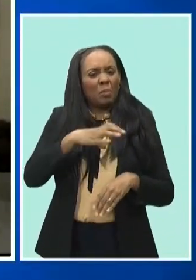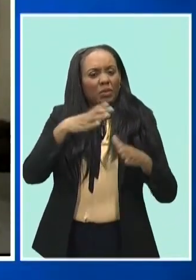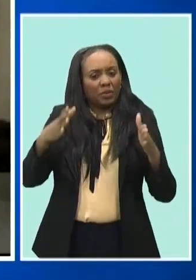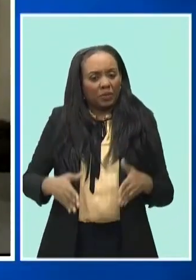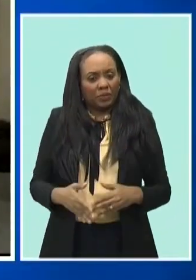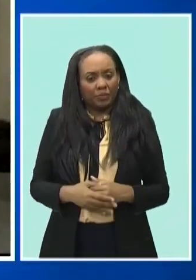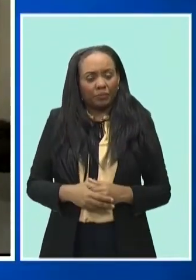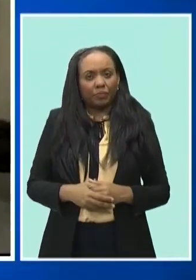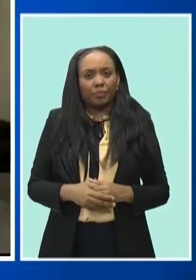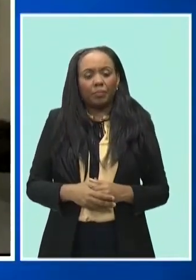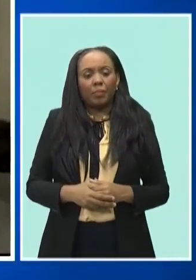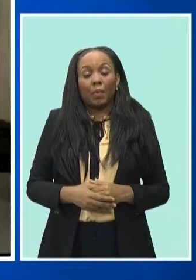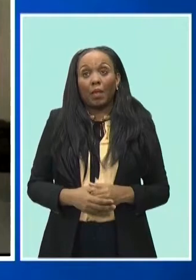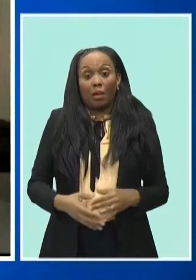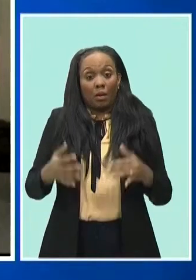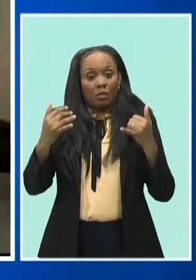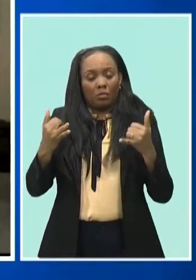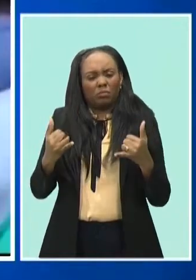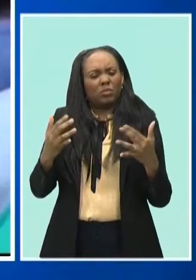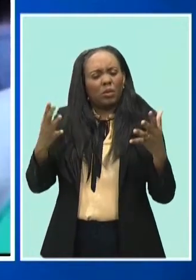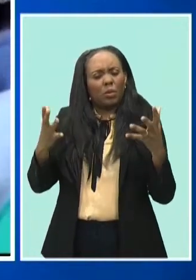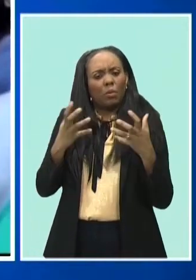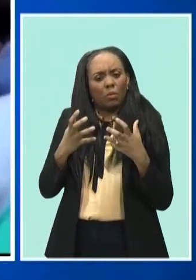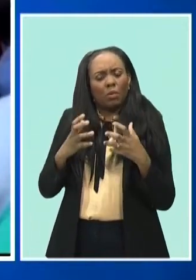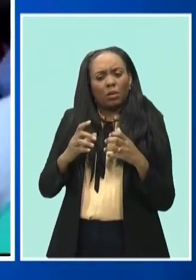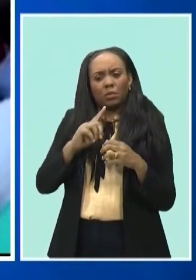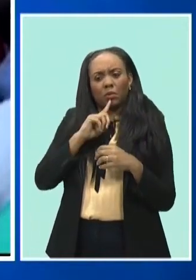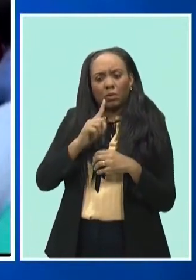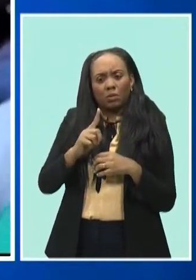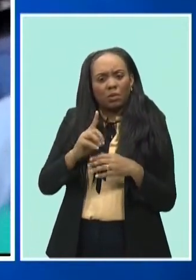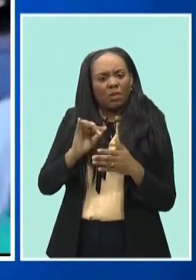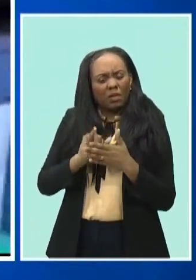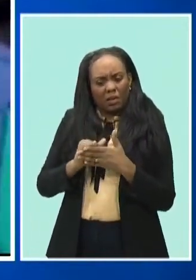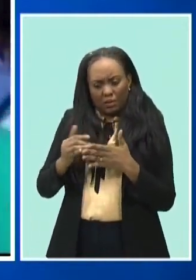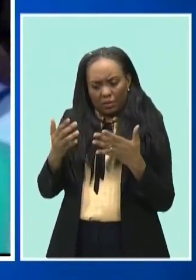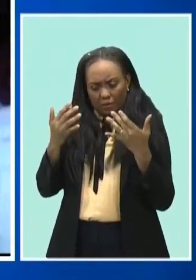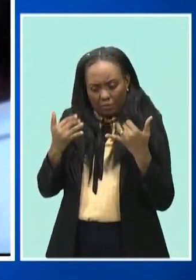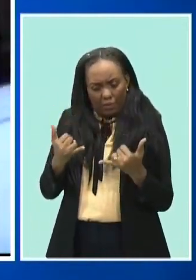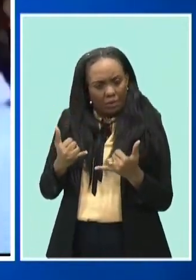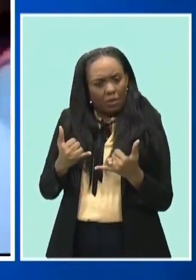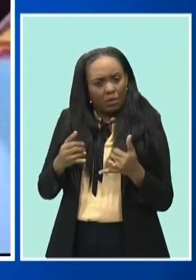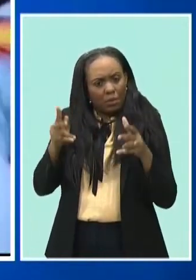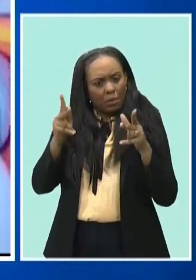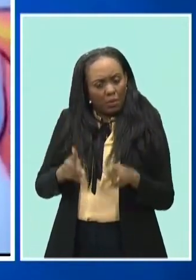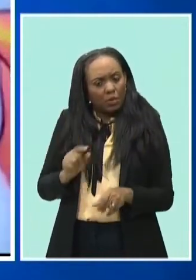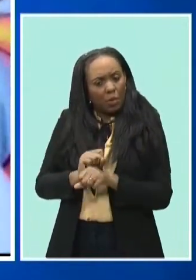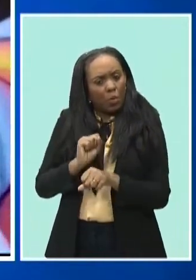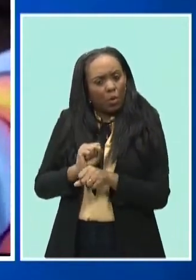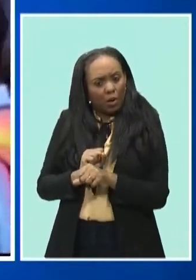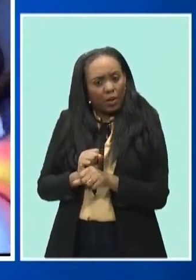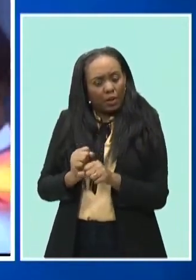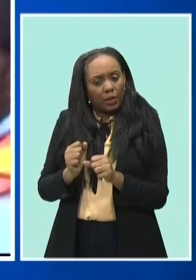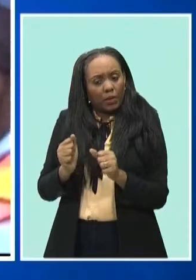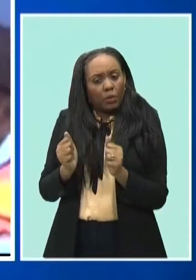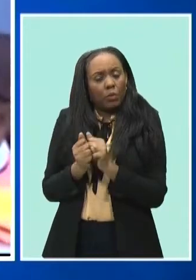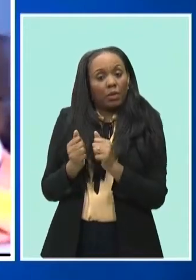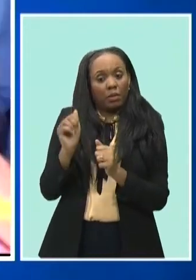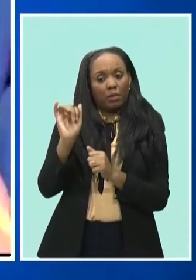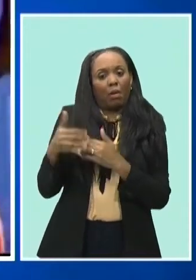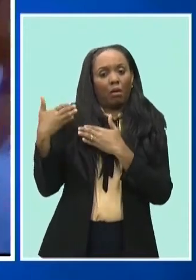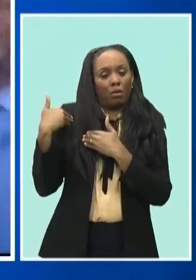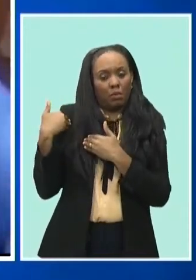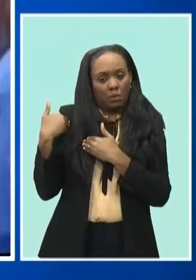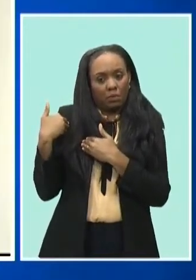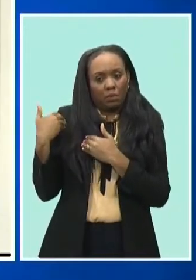allay concerns and reassure employees that there is currently an acting Labour Commissioner in place to deal with